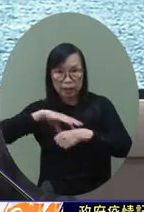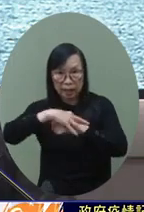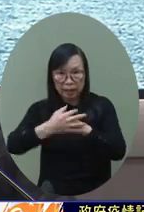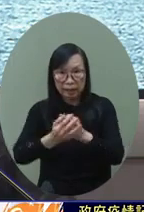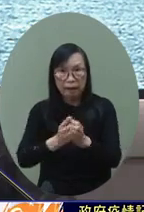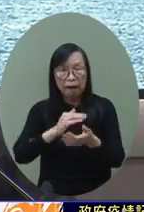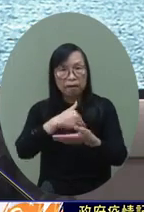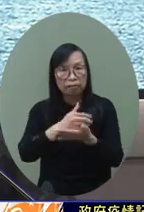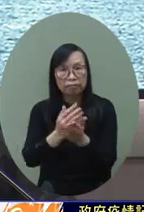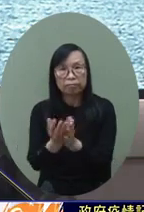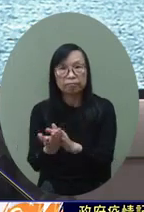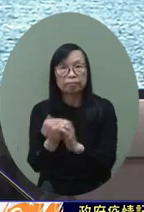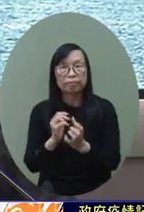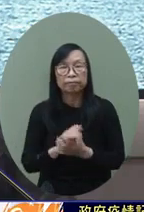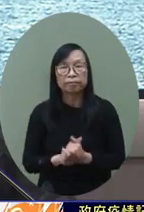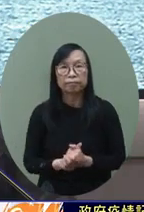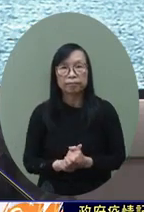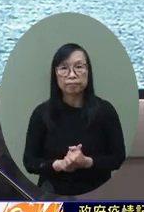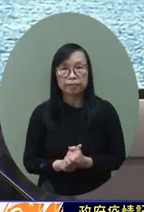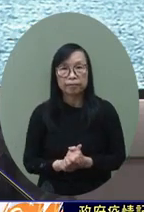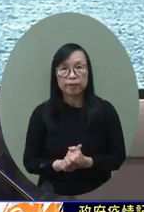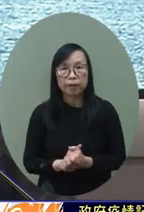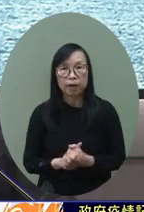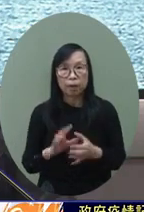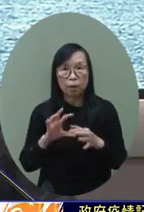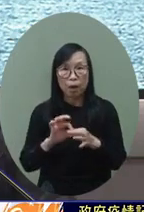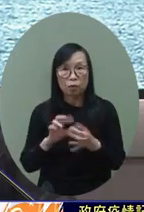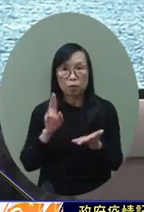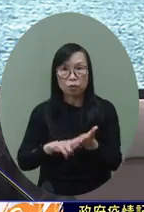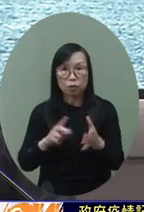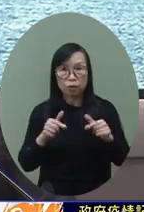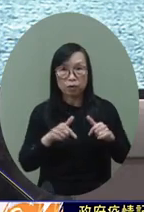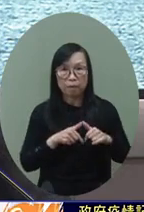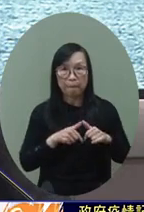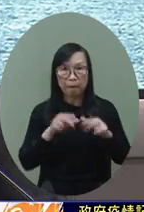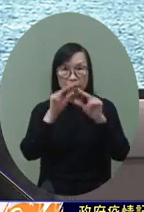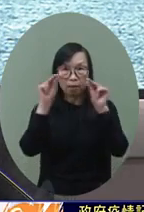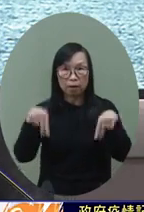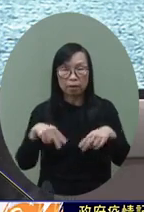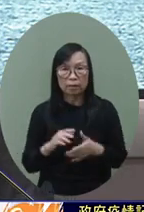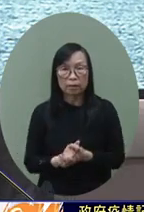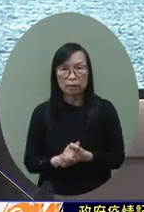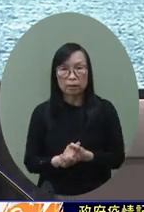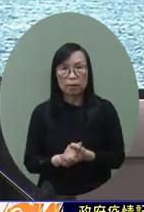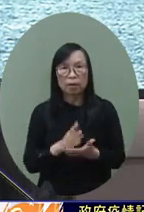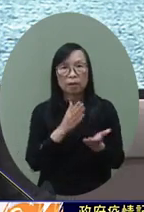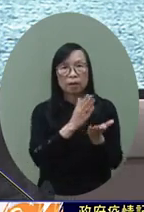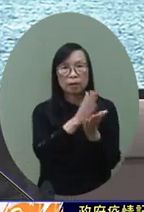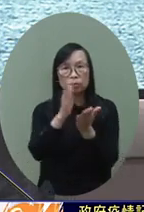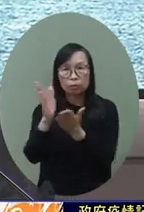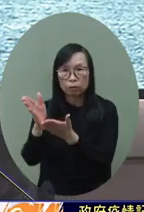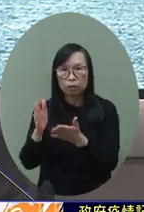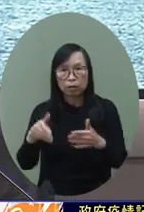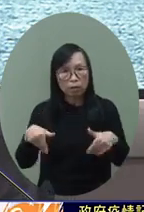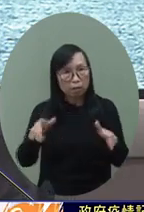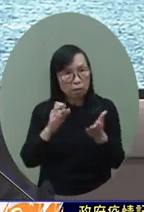concerning confidence, I think that has to be built up through various means. First of all, is through education, because vaccination has been a